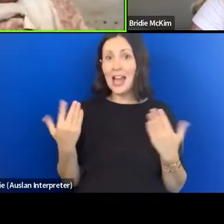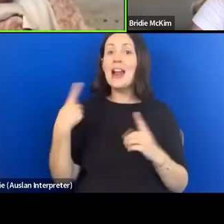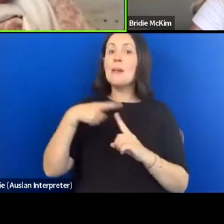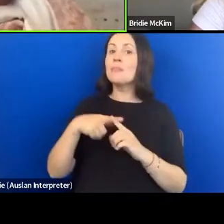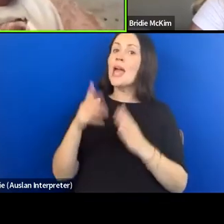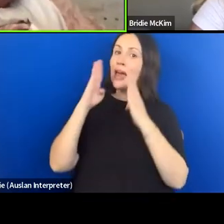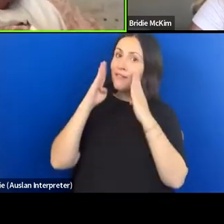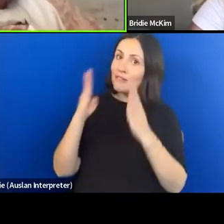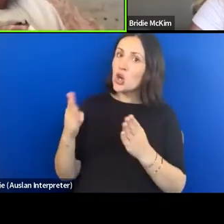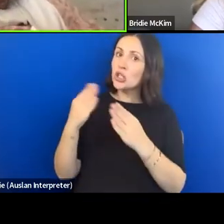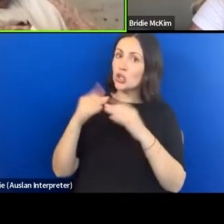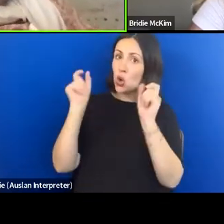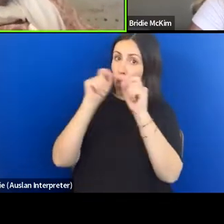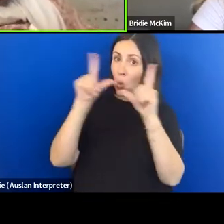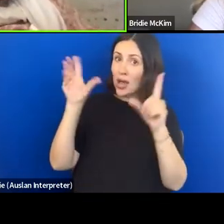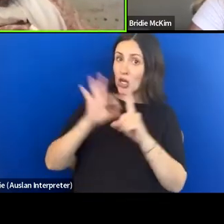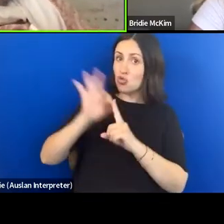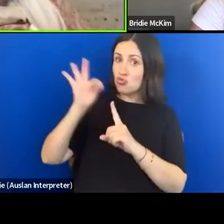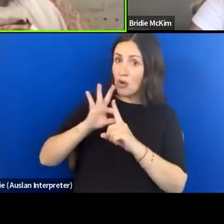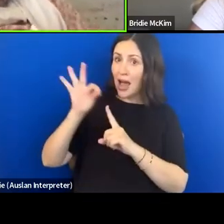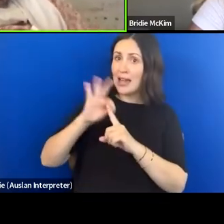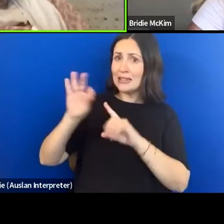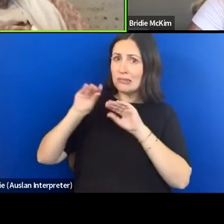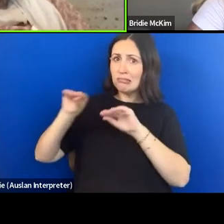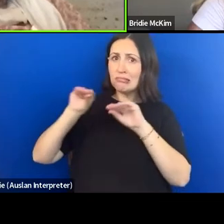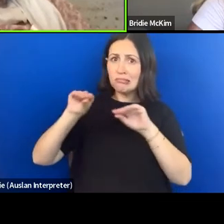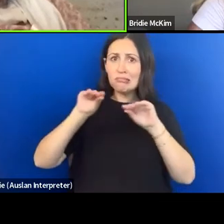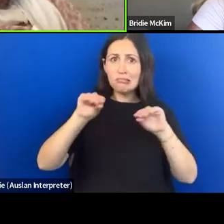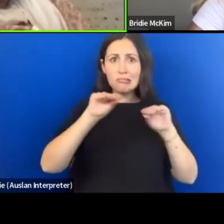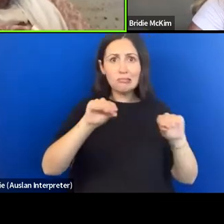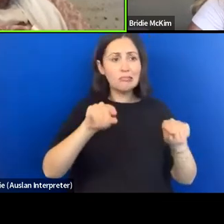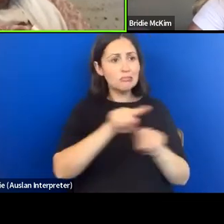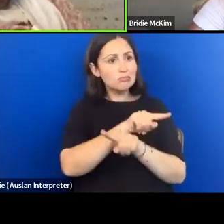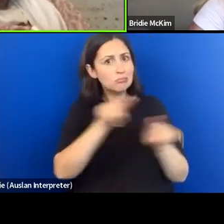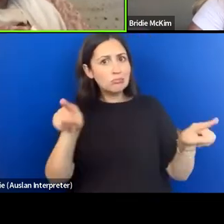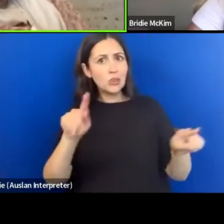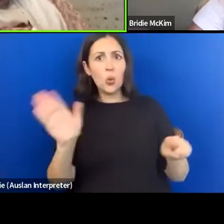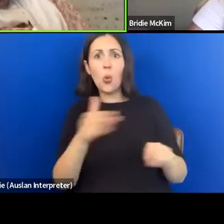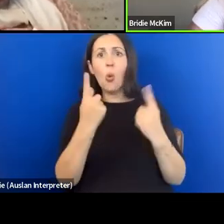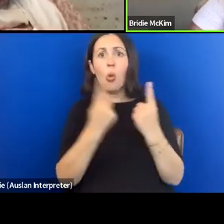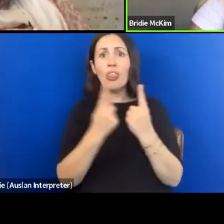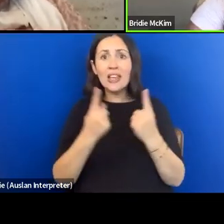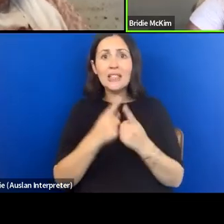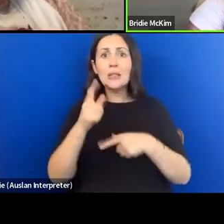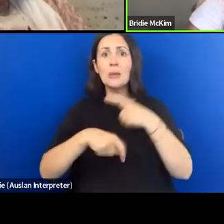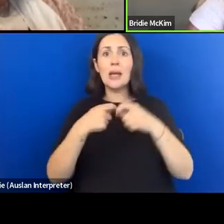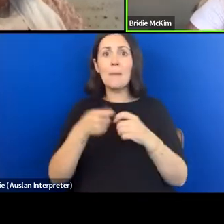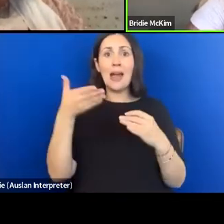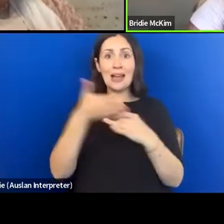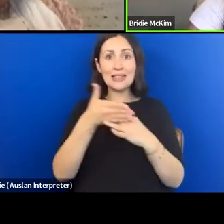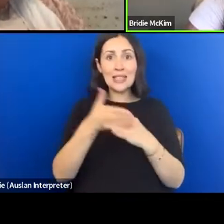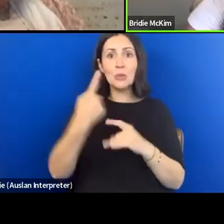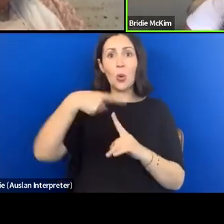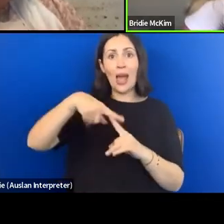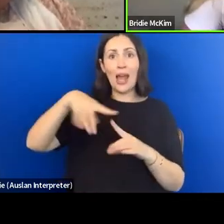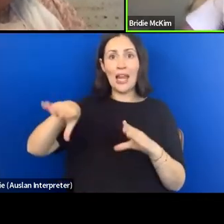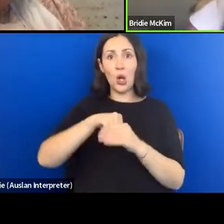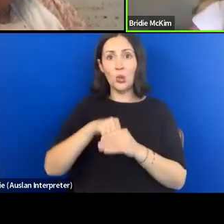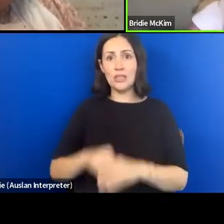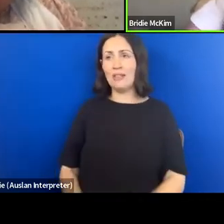on making things accessible and inclusive. Absolutely.